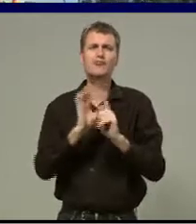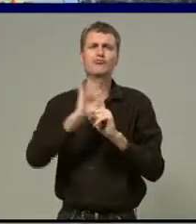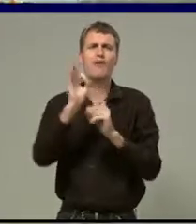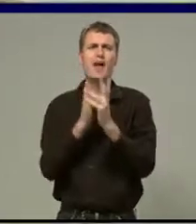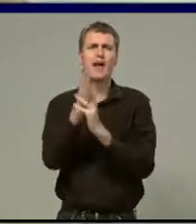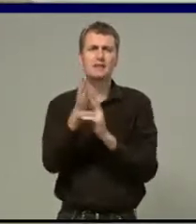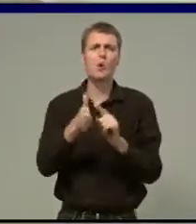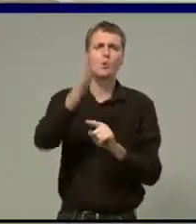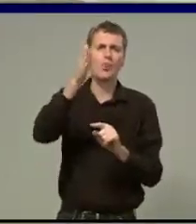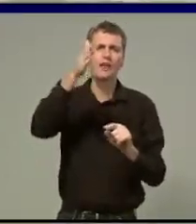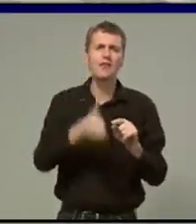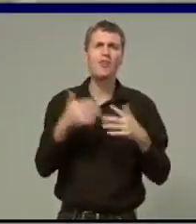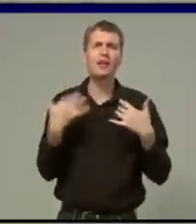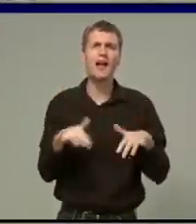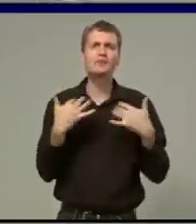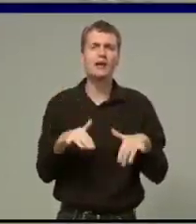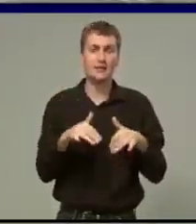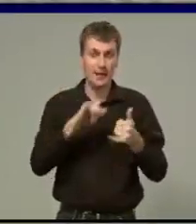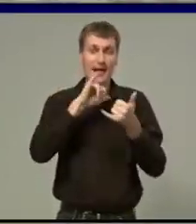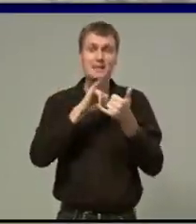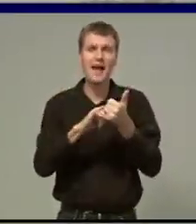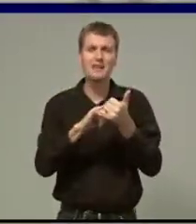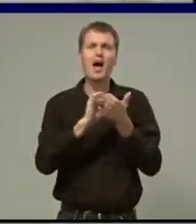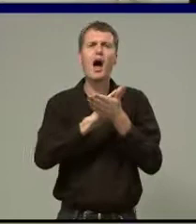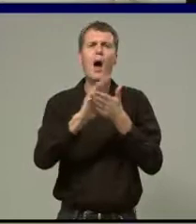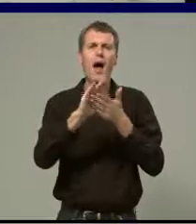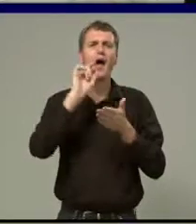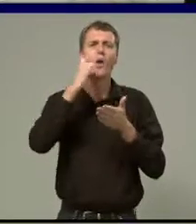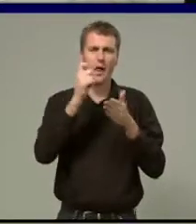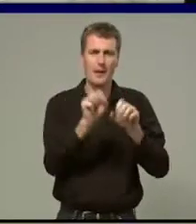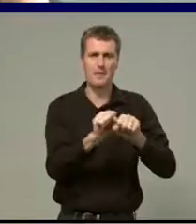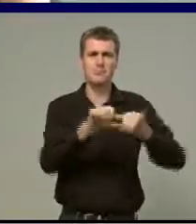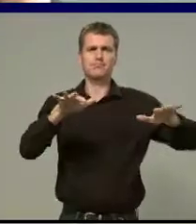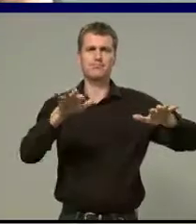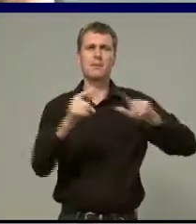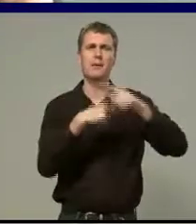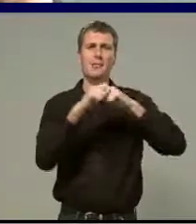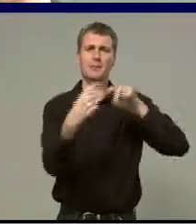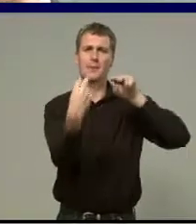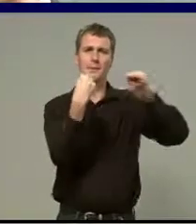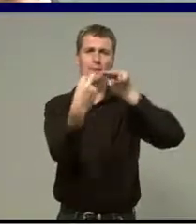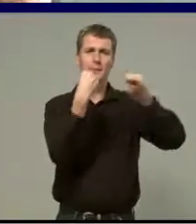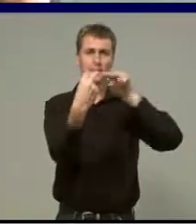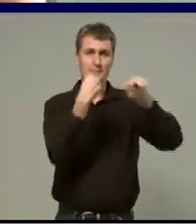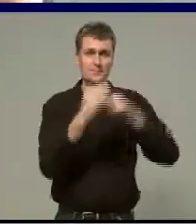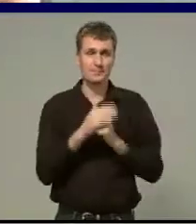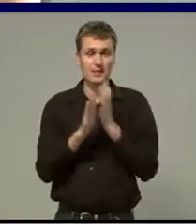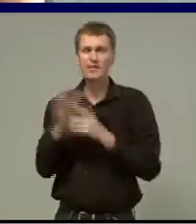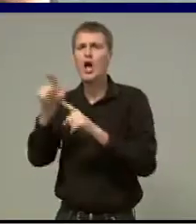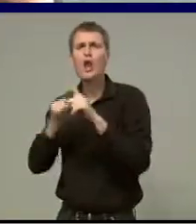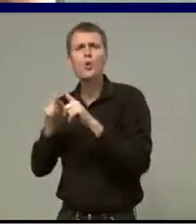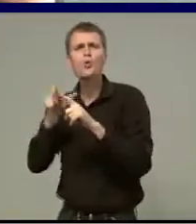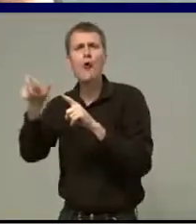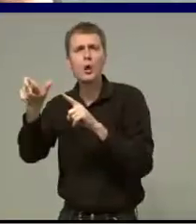Canterbury, with the state highway being widened to 4 lanes. It's going to take quite a bit of heavy traffic off local roads because they can travel down here